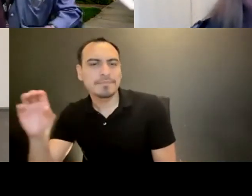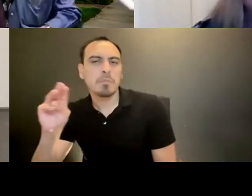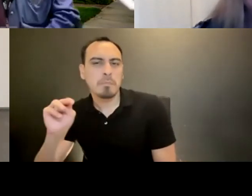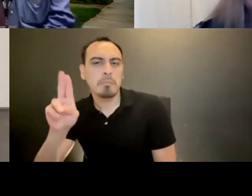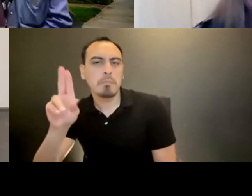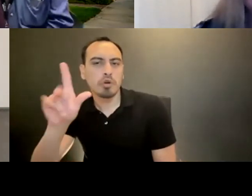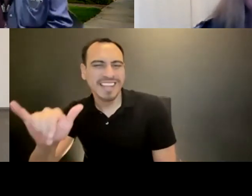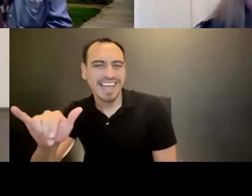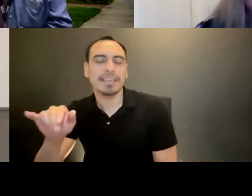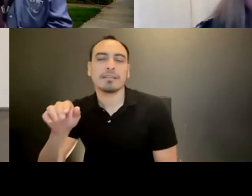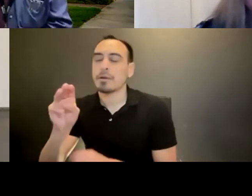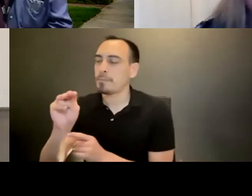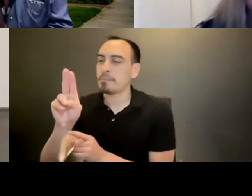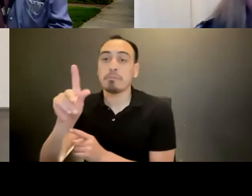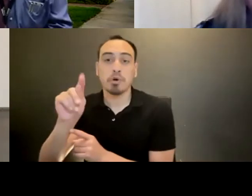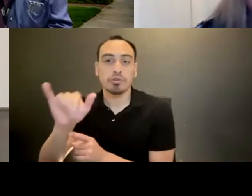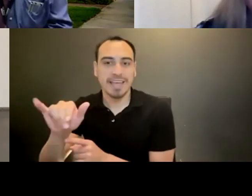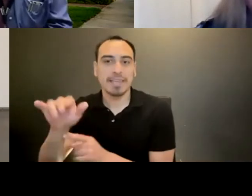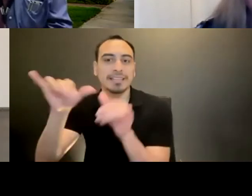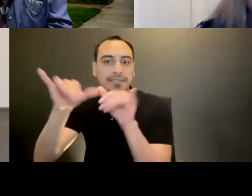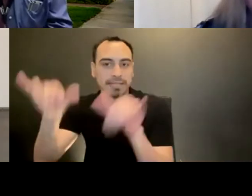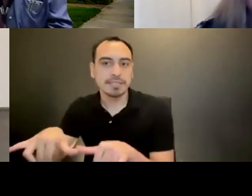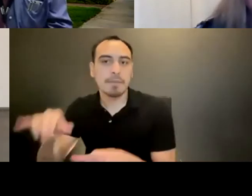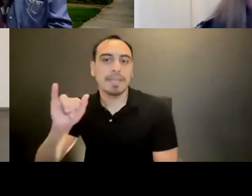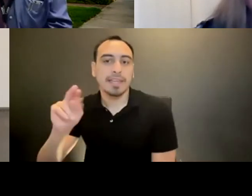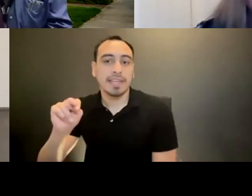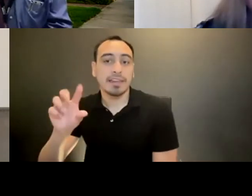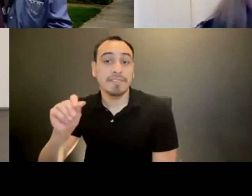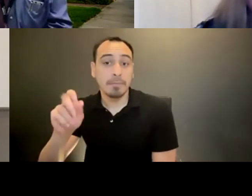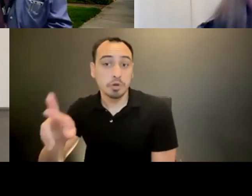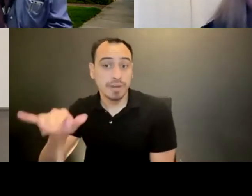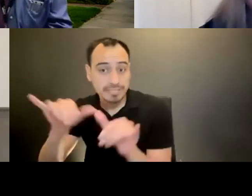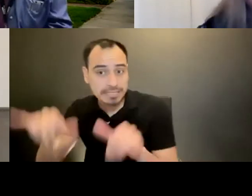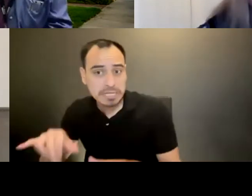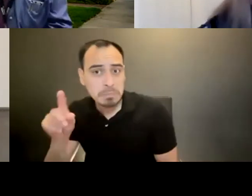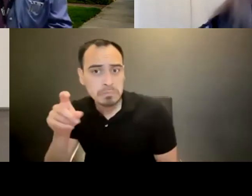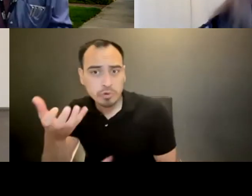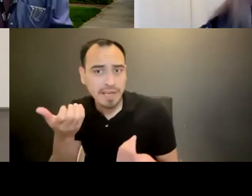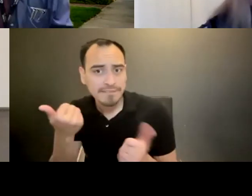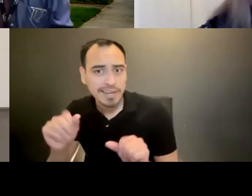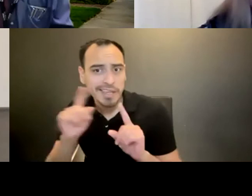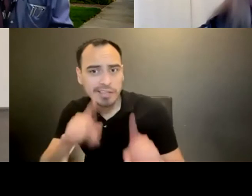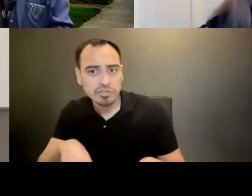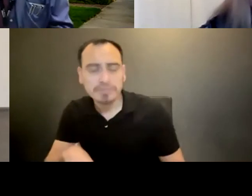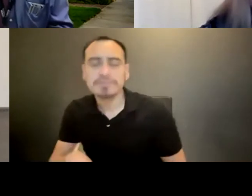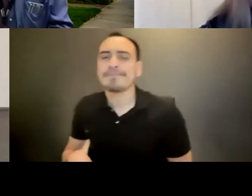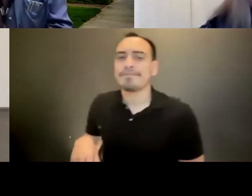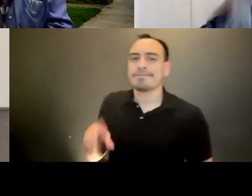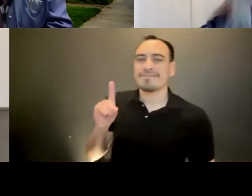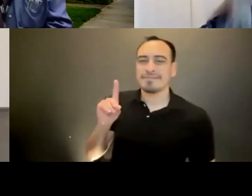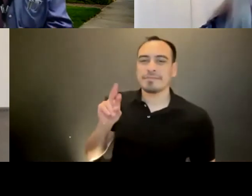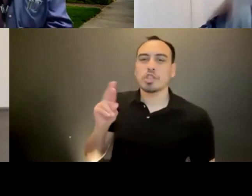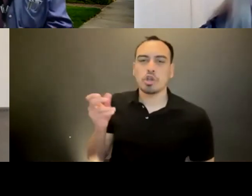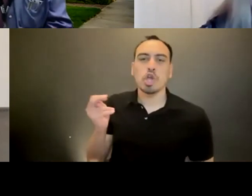we have only one case reported, but I'll let you start off with that. Yeah, there may actually